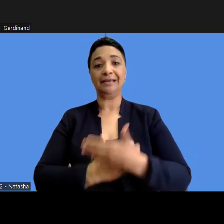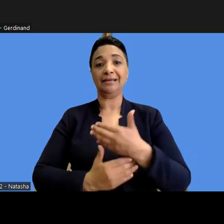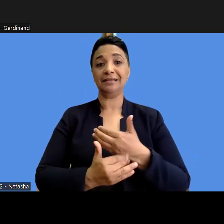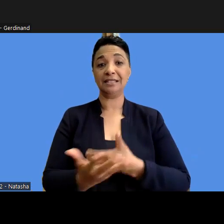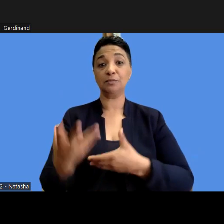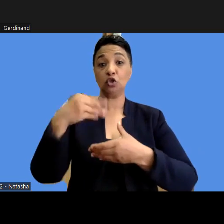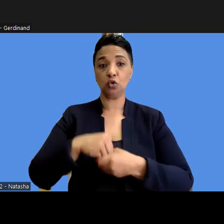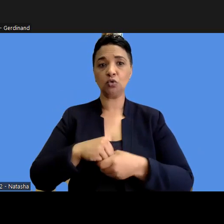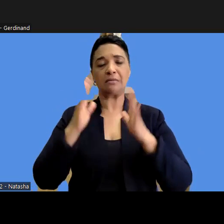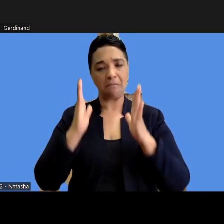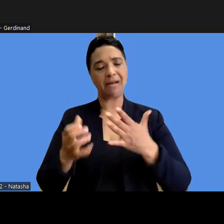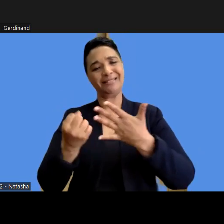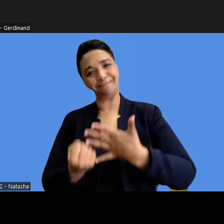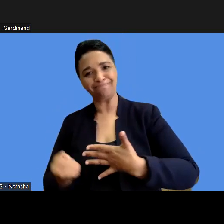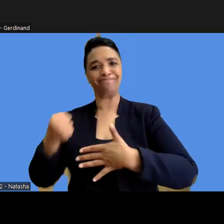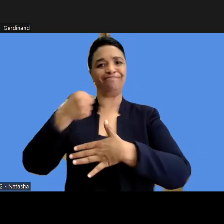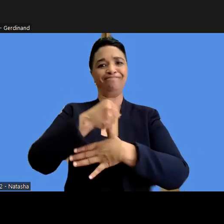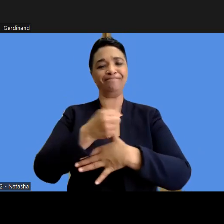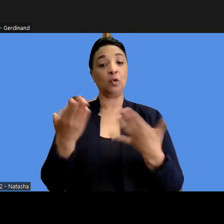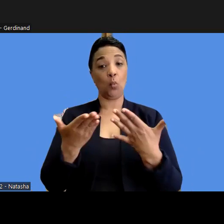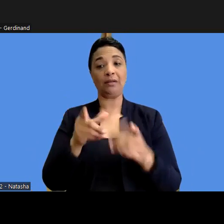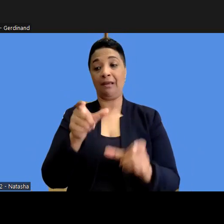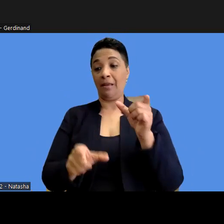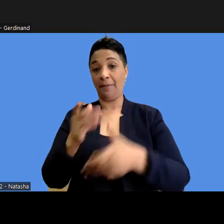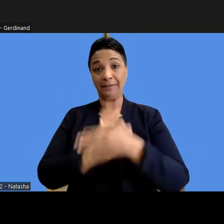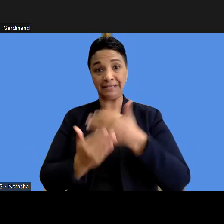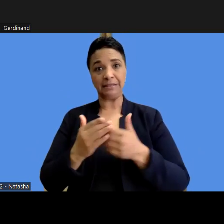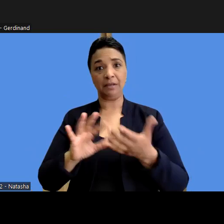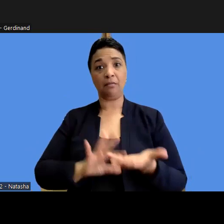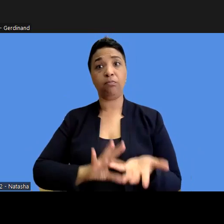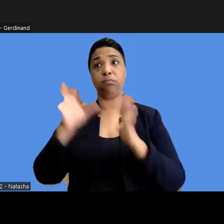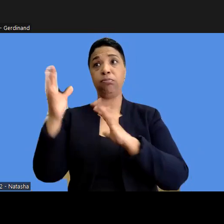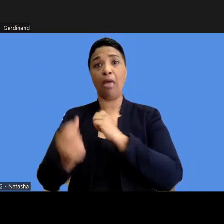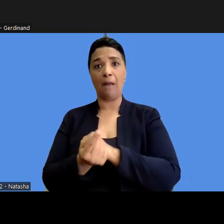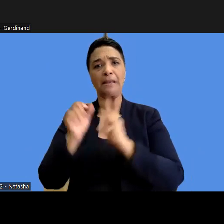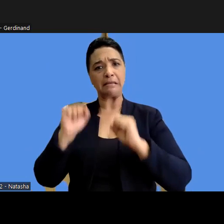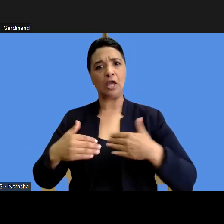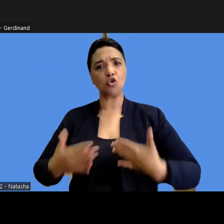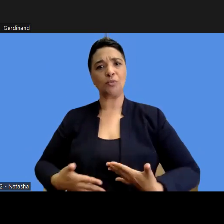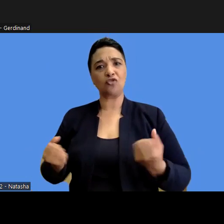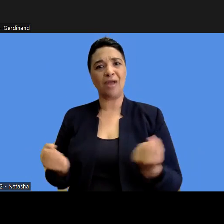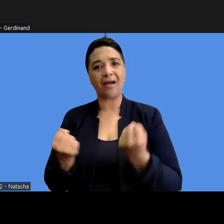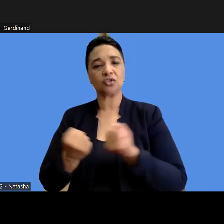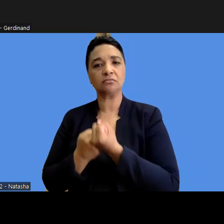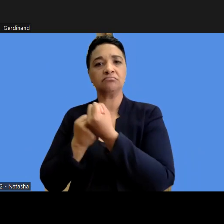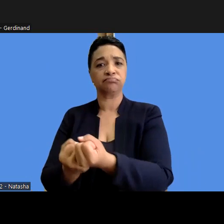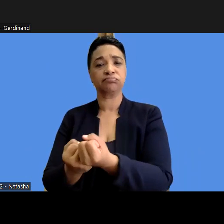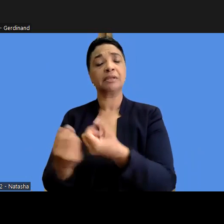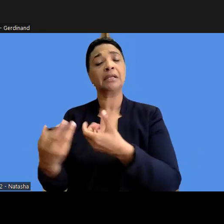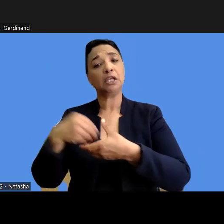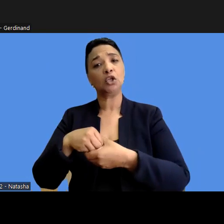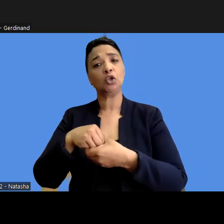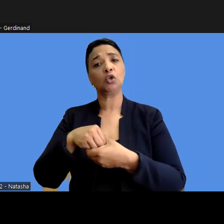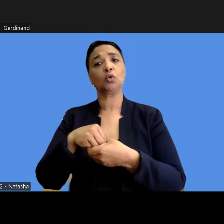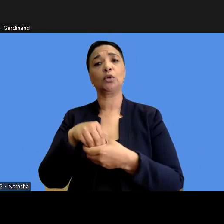whole humanitarian community, including UN agency, INGO, and international donors